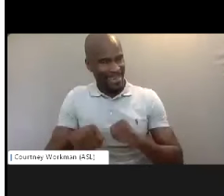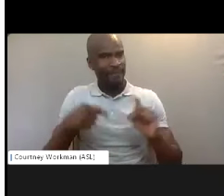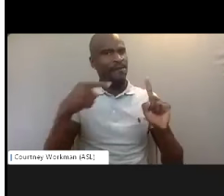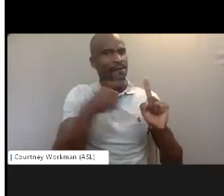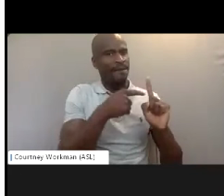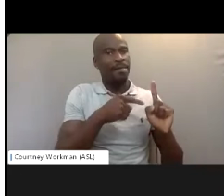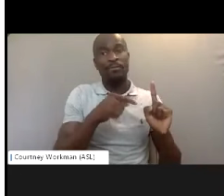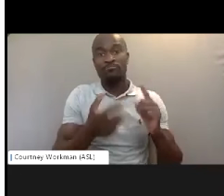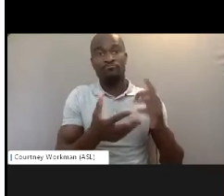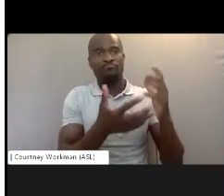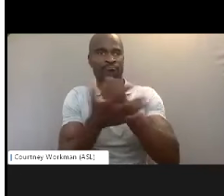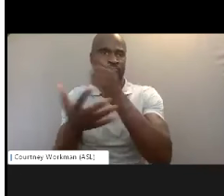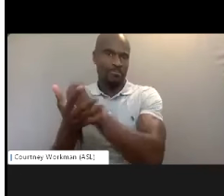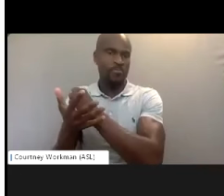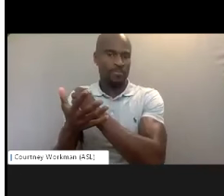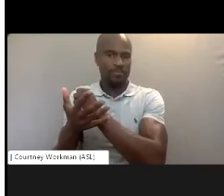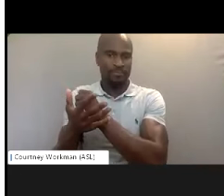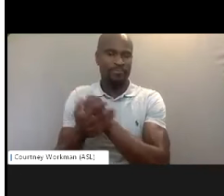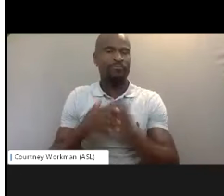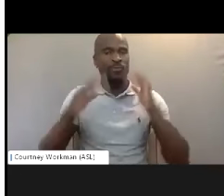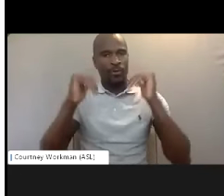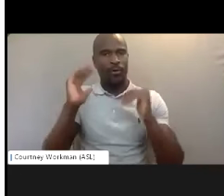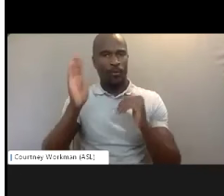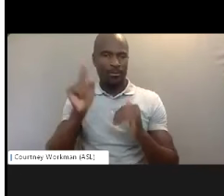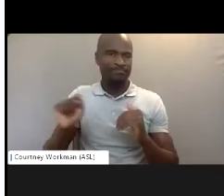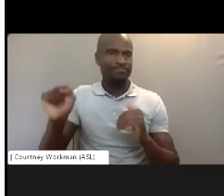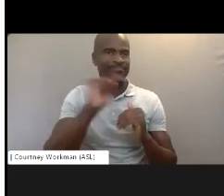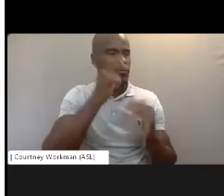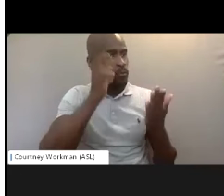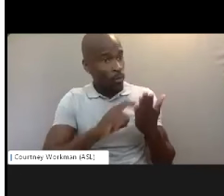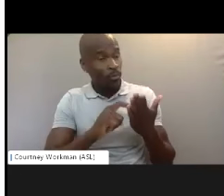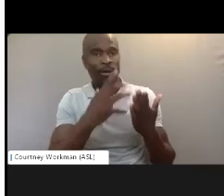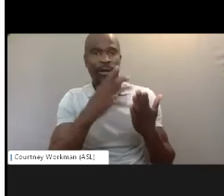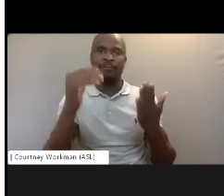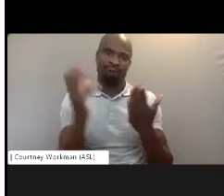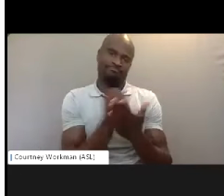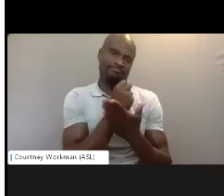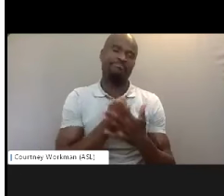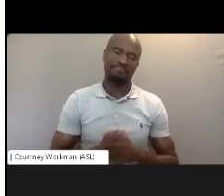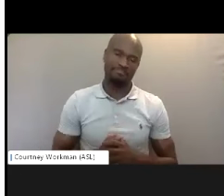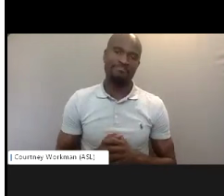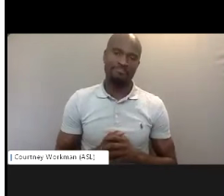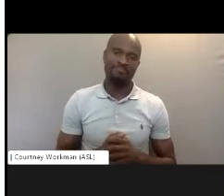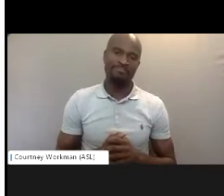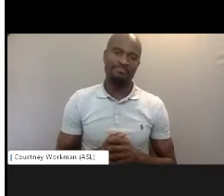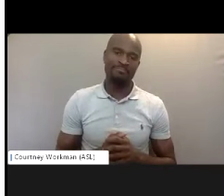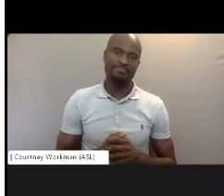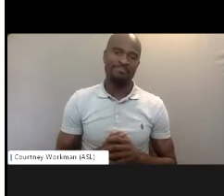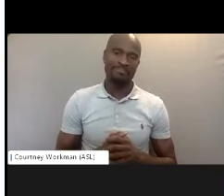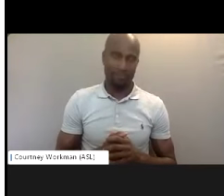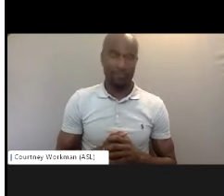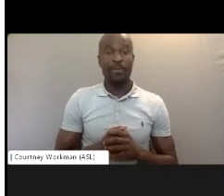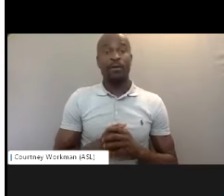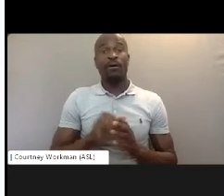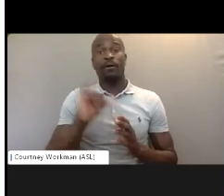those interventions that do exist out there, and hopefully people can connect to them. Thank you. We do have some time for a few questions